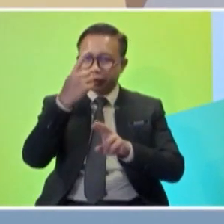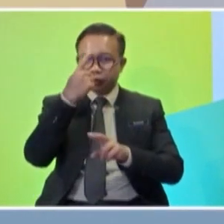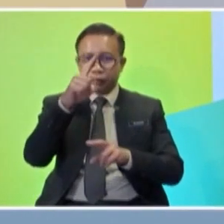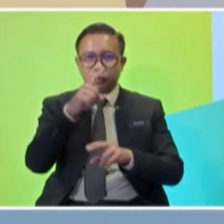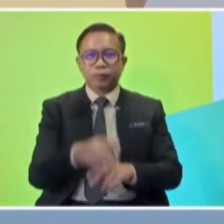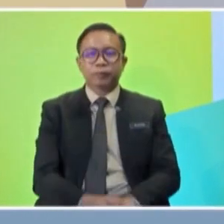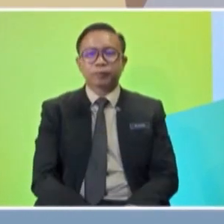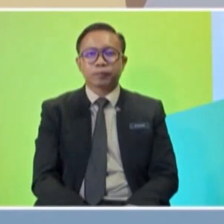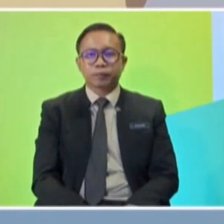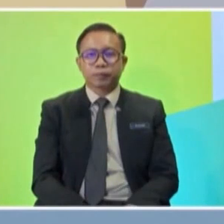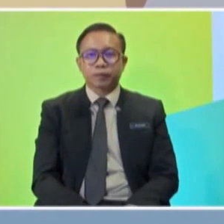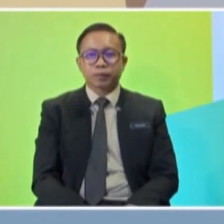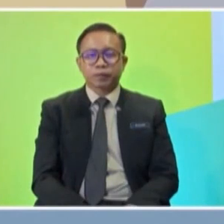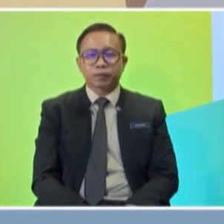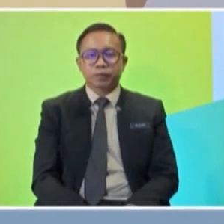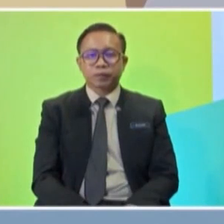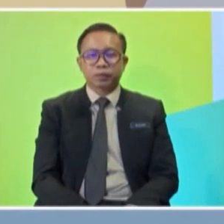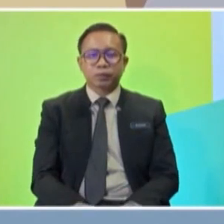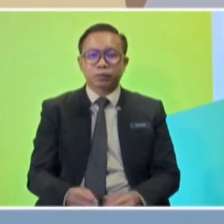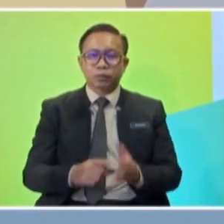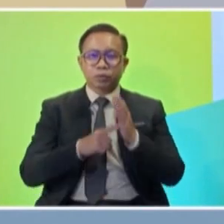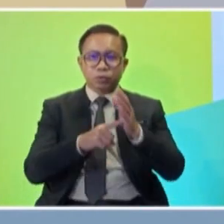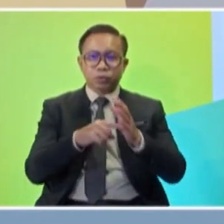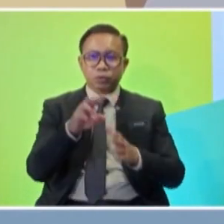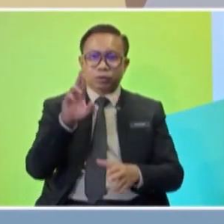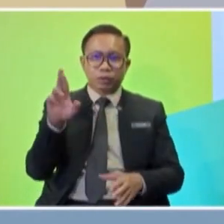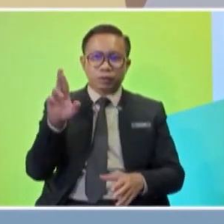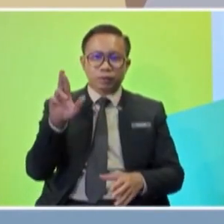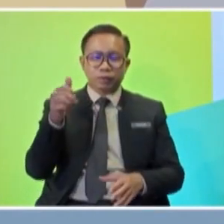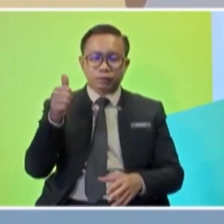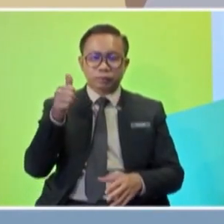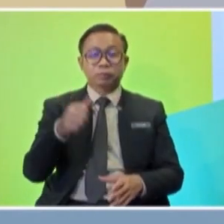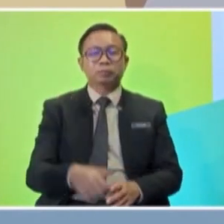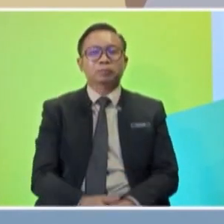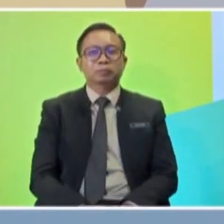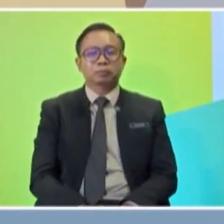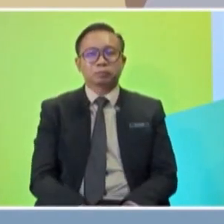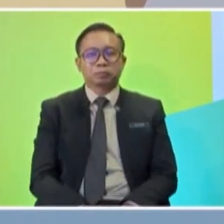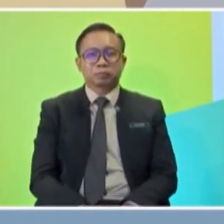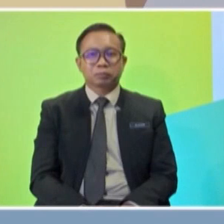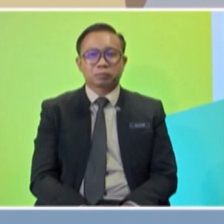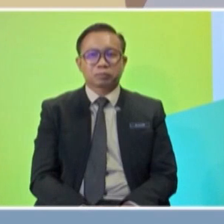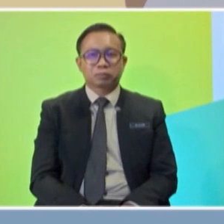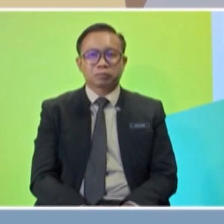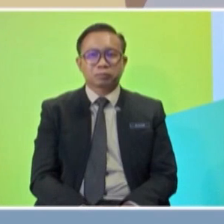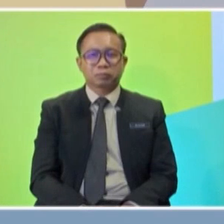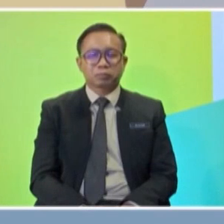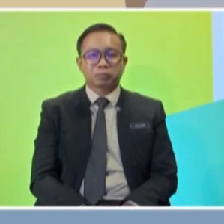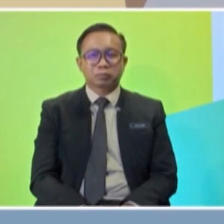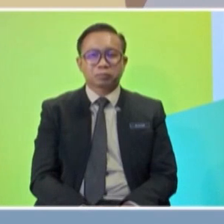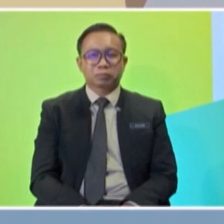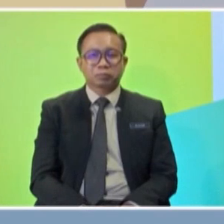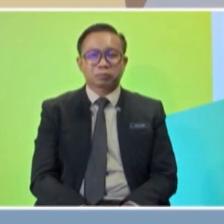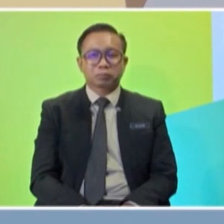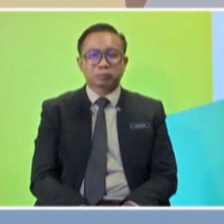you're ready, please show me your like hand. Okay. Okay. John is ready. How about Ari the others? Ari is ready. Arisha